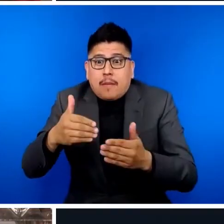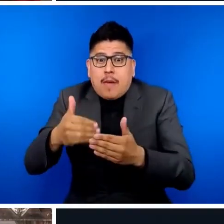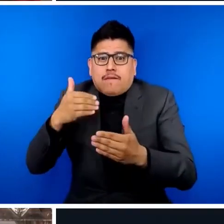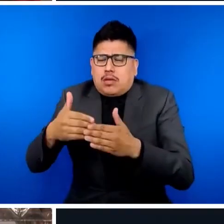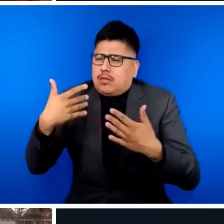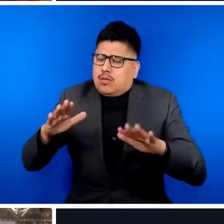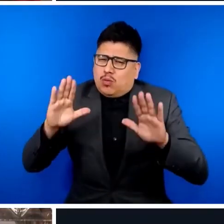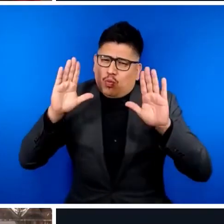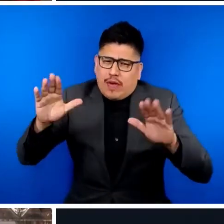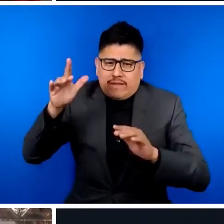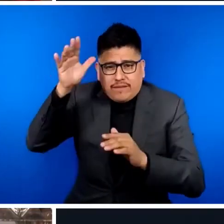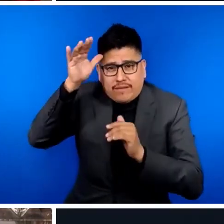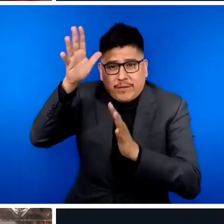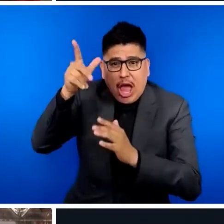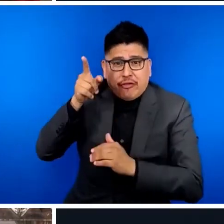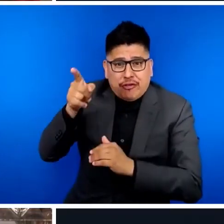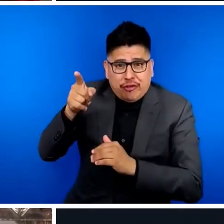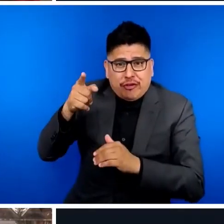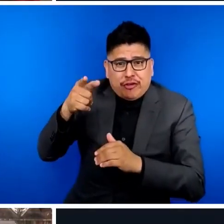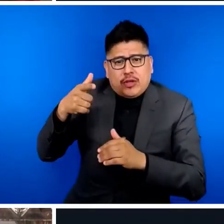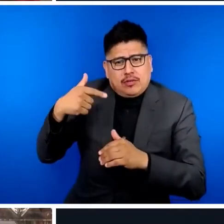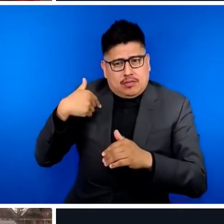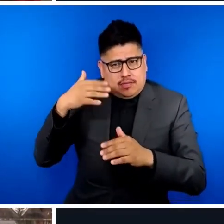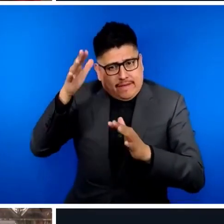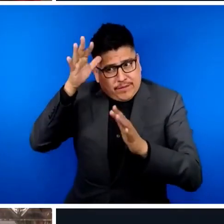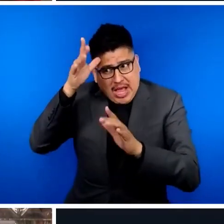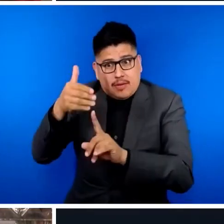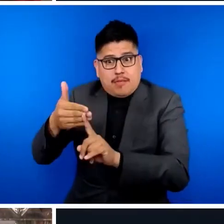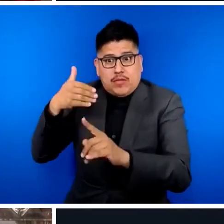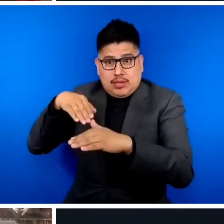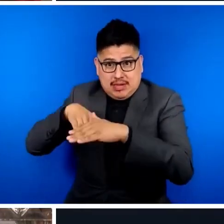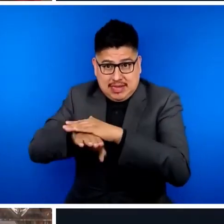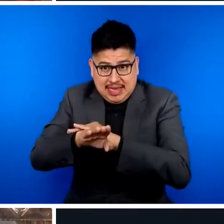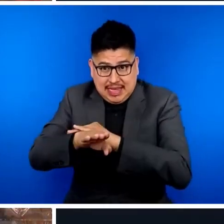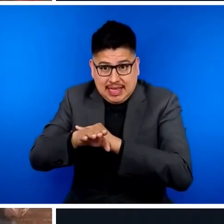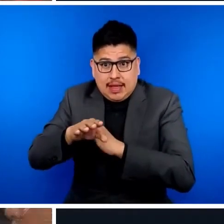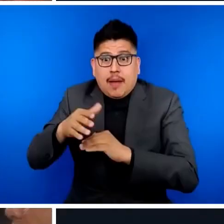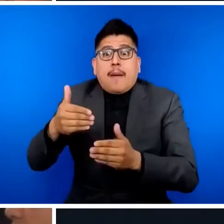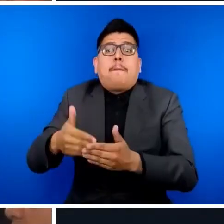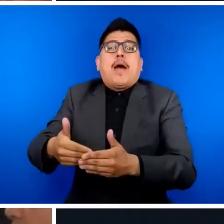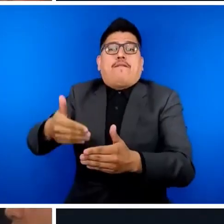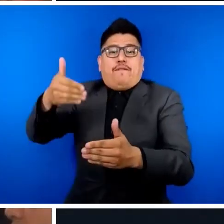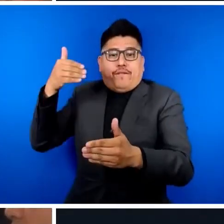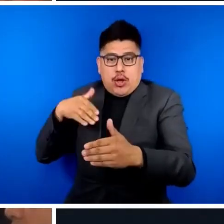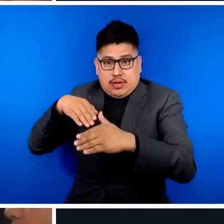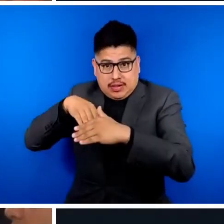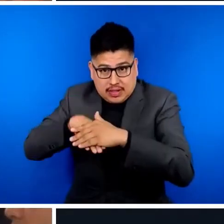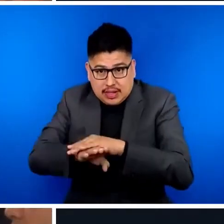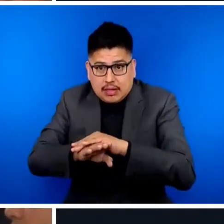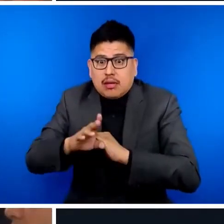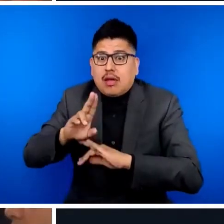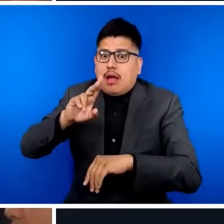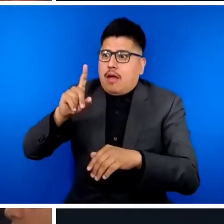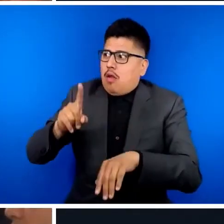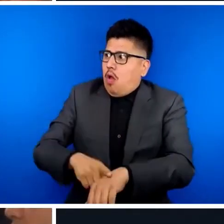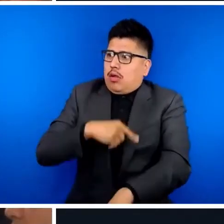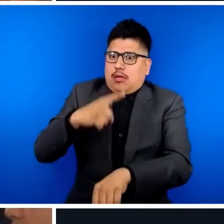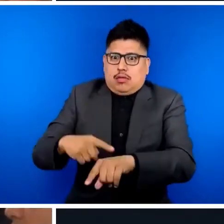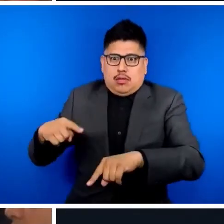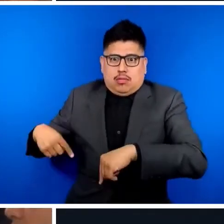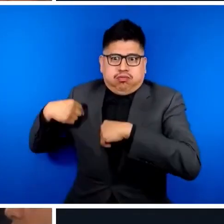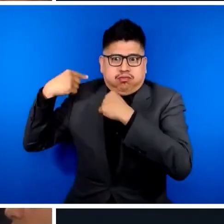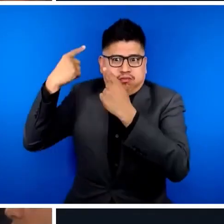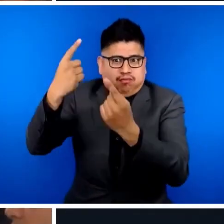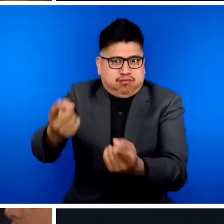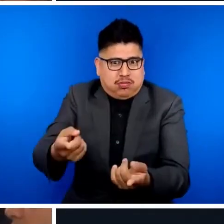Fred, before he was born, substantially before he was born. That's a long time ago. He wouldn't like me to